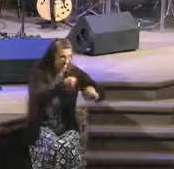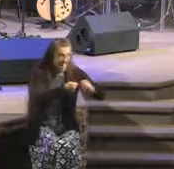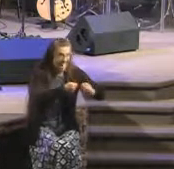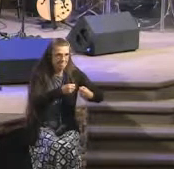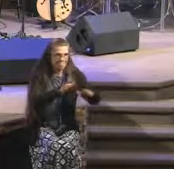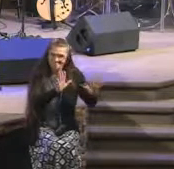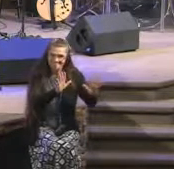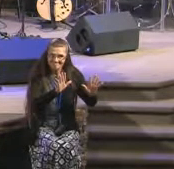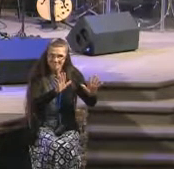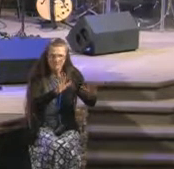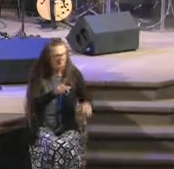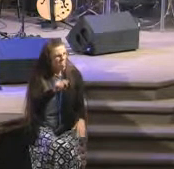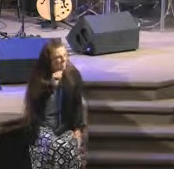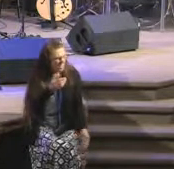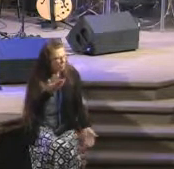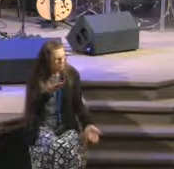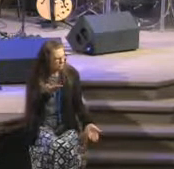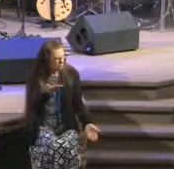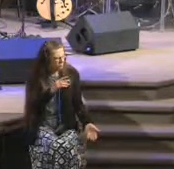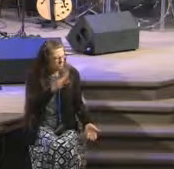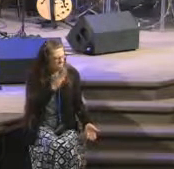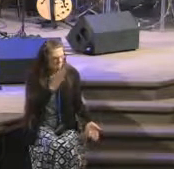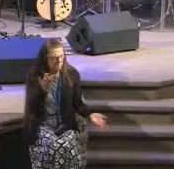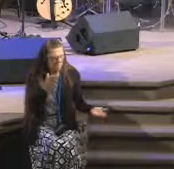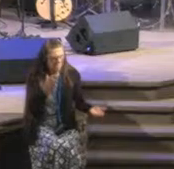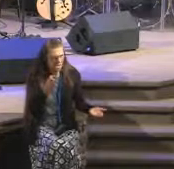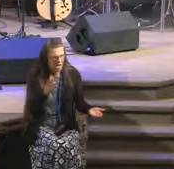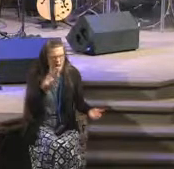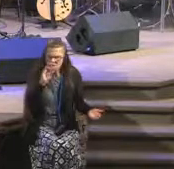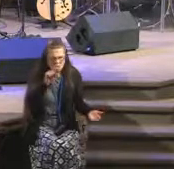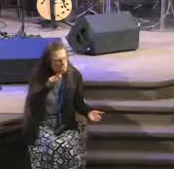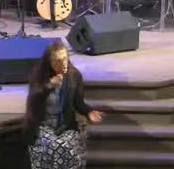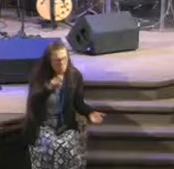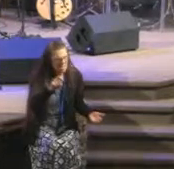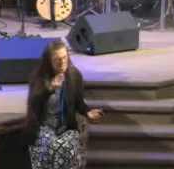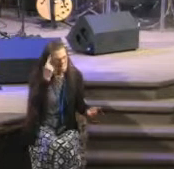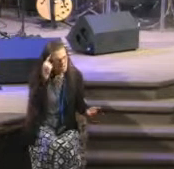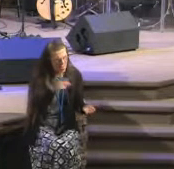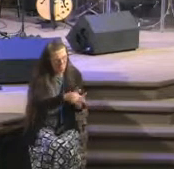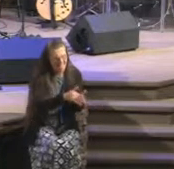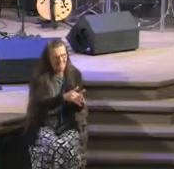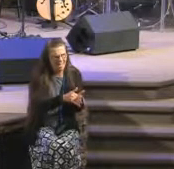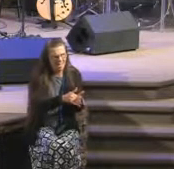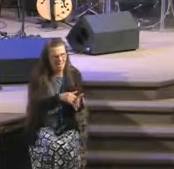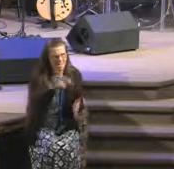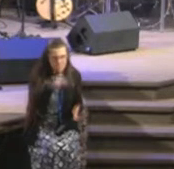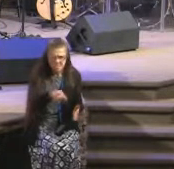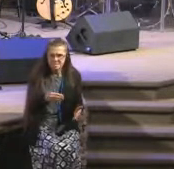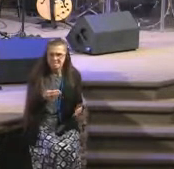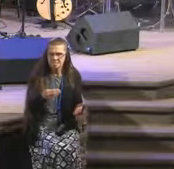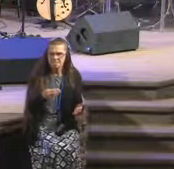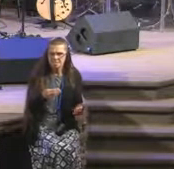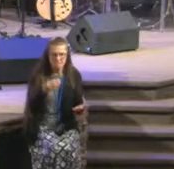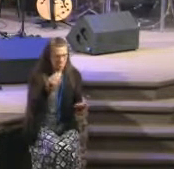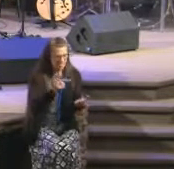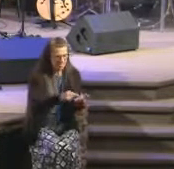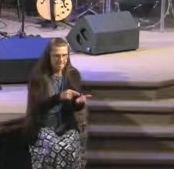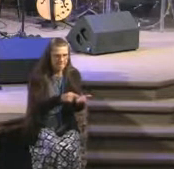Even though stuff like that shouldn't be, and there's no need for it. This is a fitting